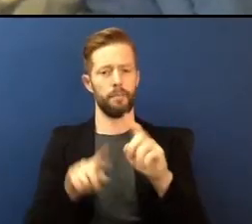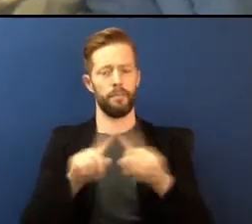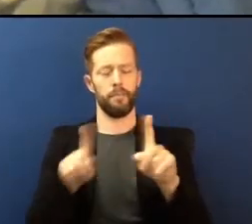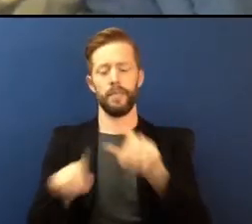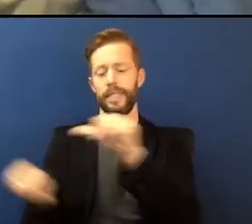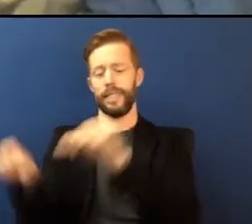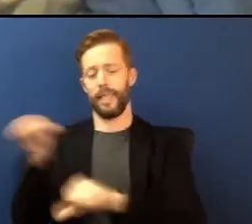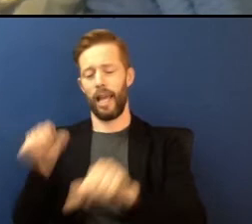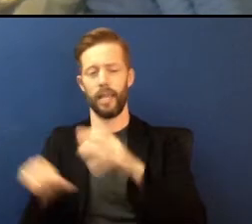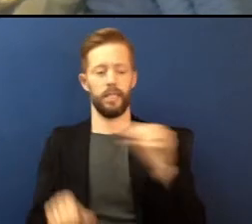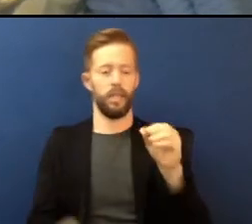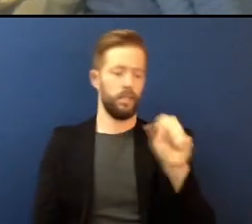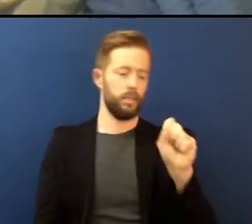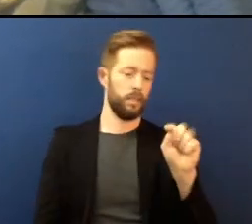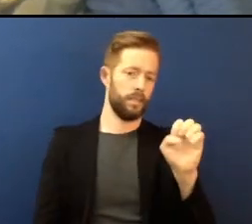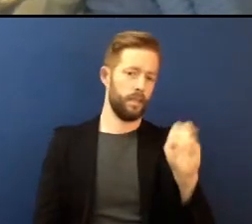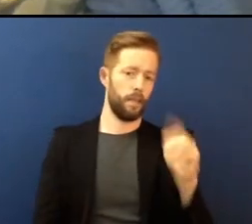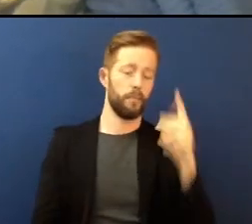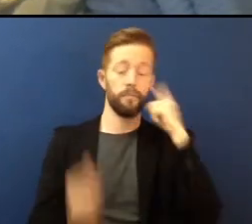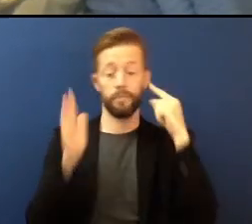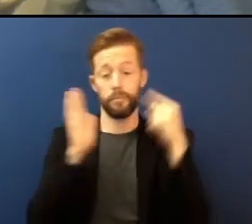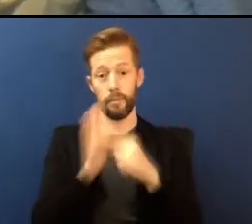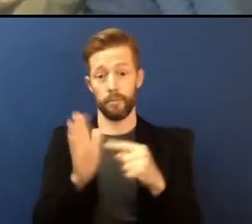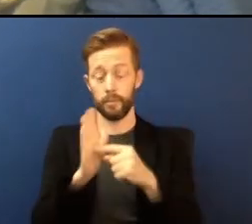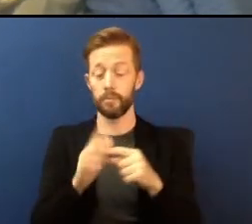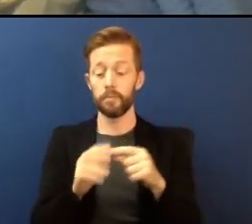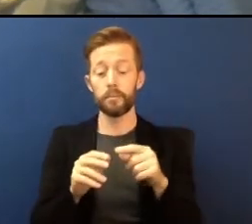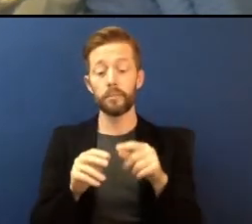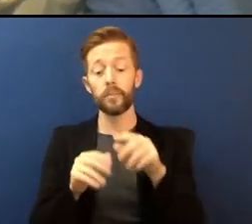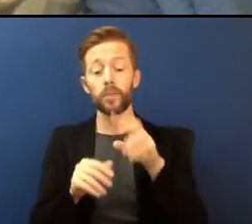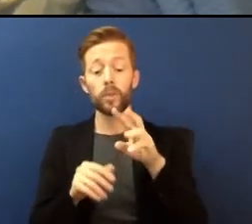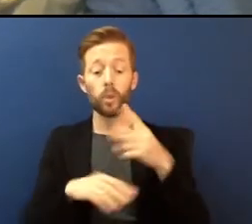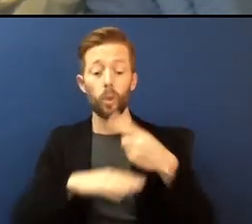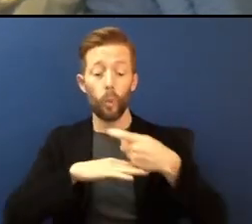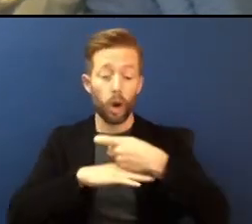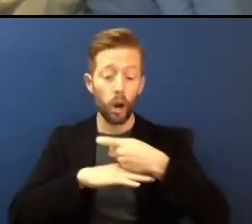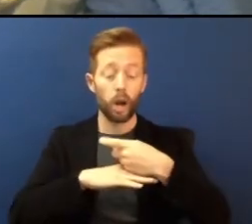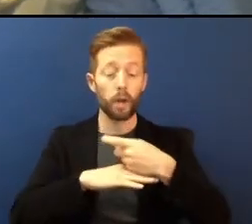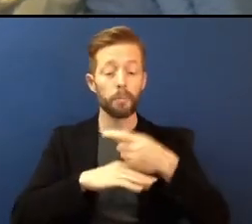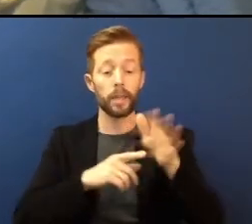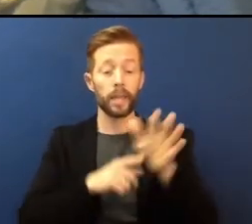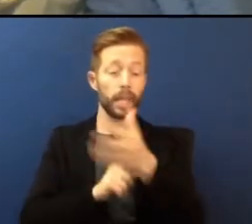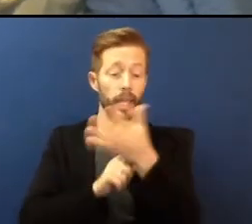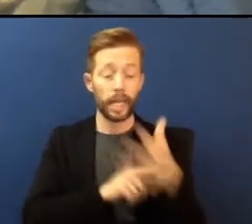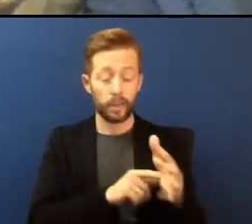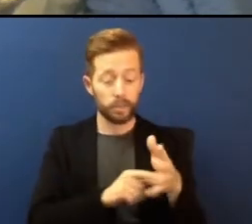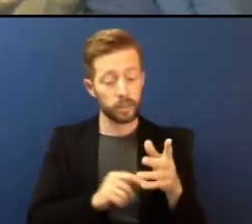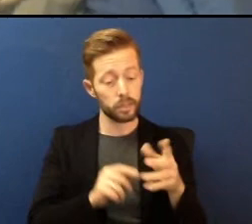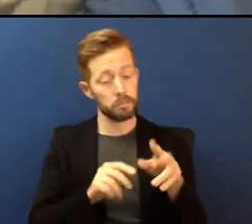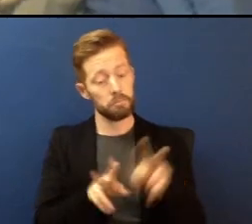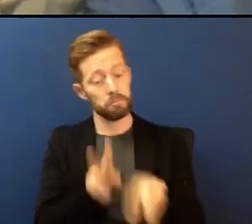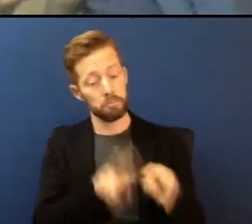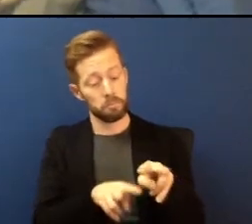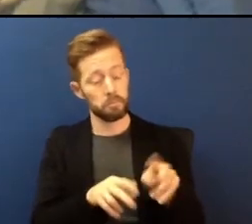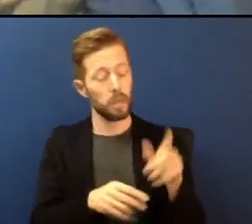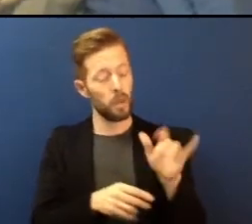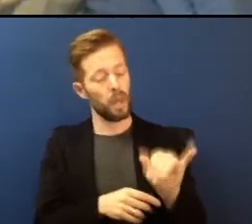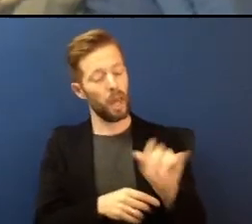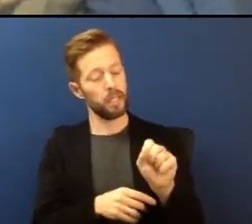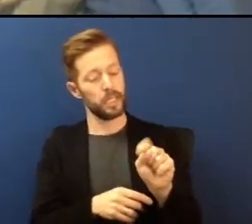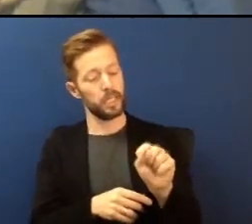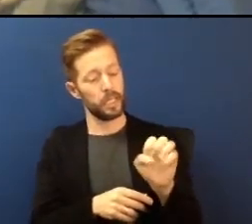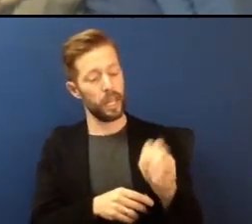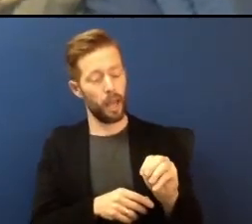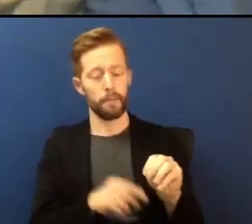between science activities and STEM? For example, some people view observing leaves and worms or floating and sinking as part of STEM, while